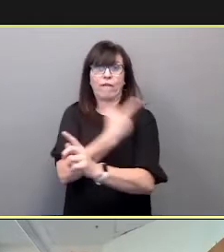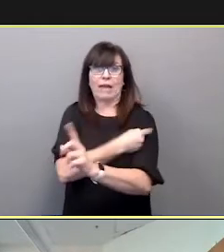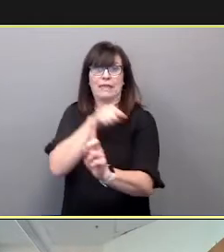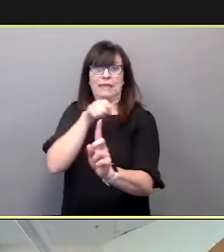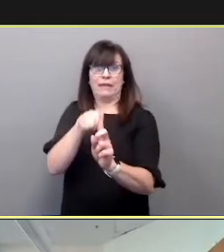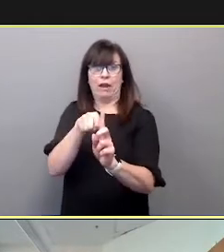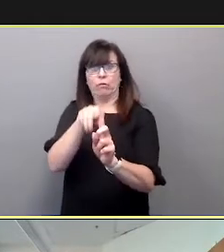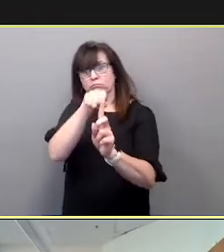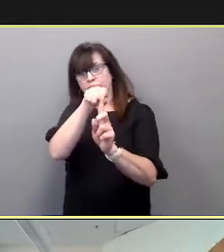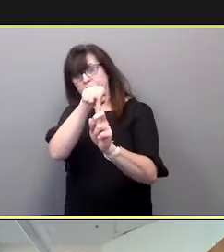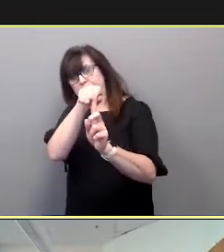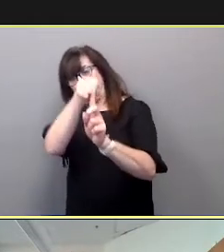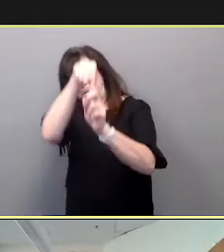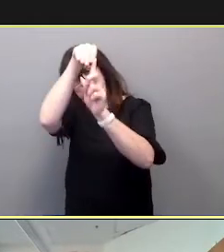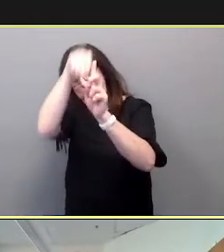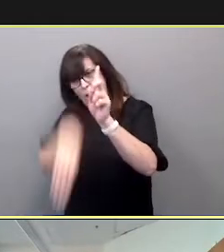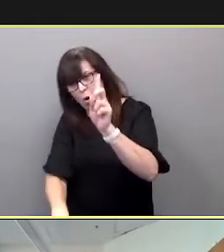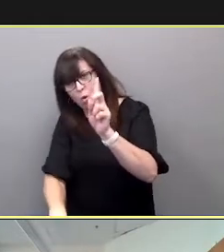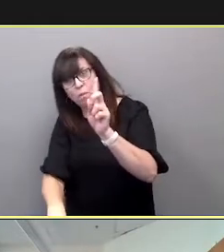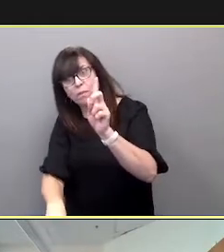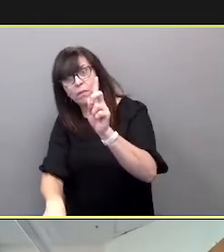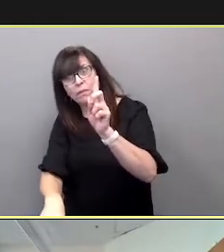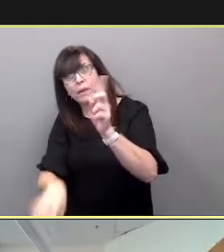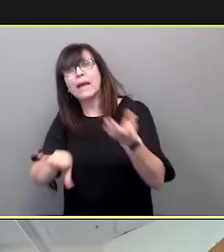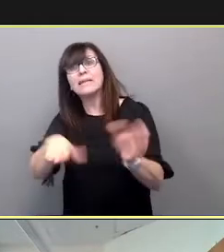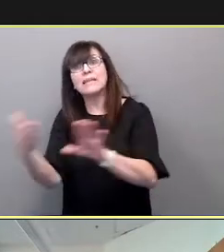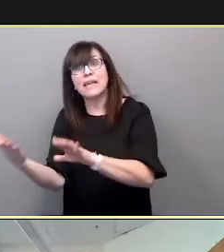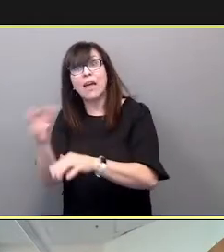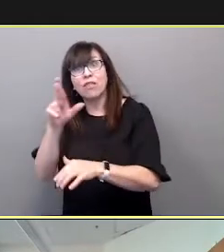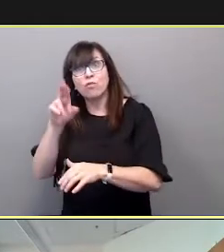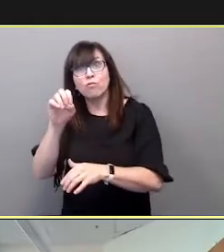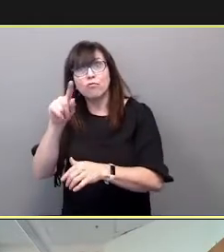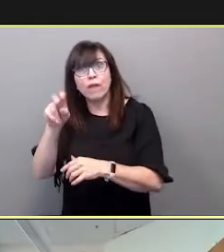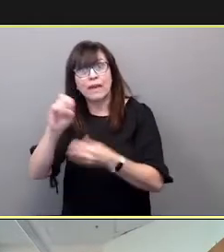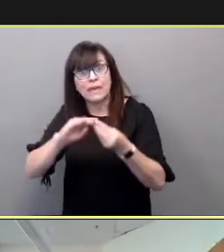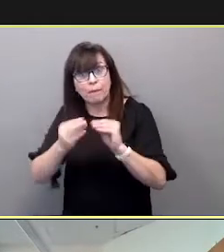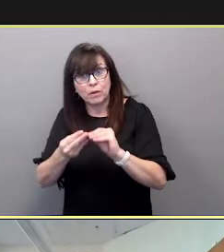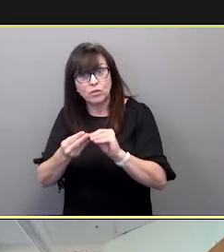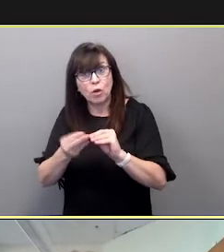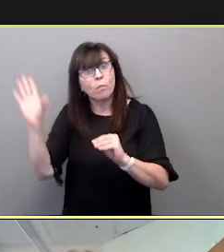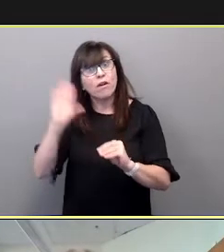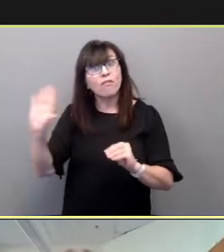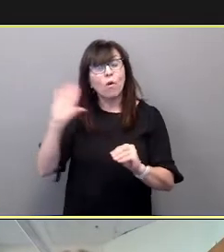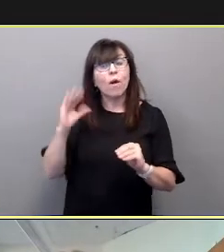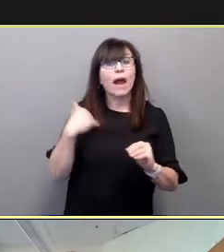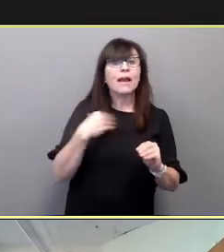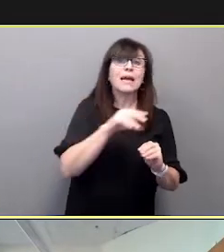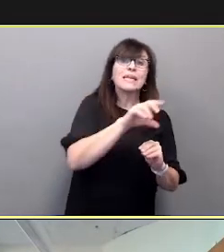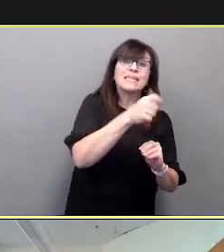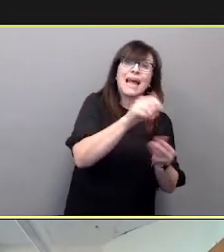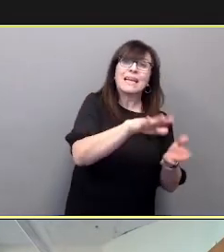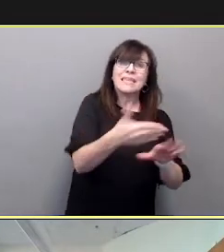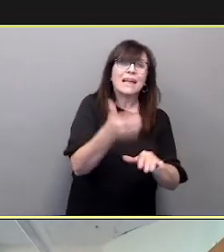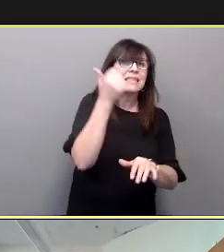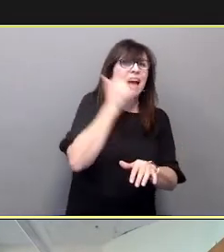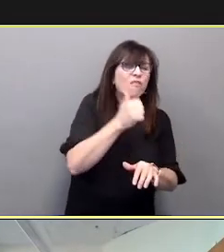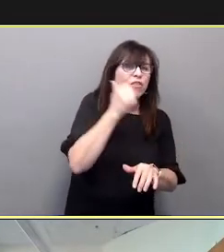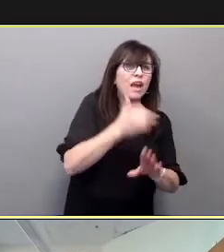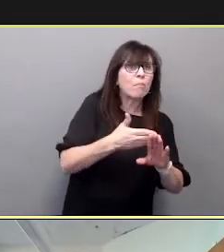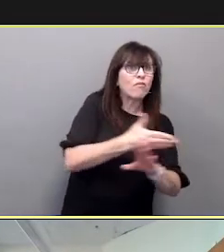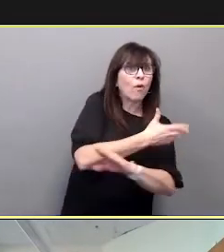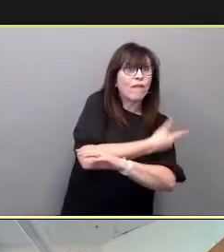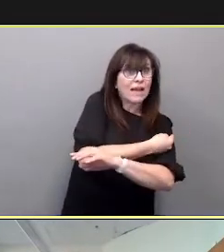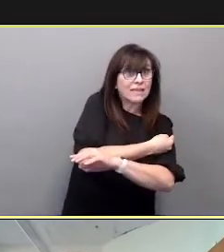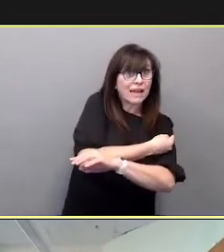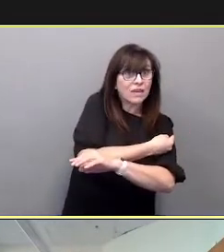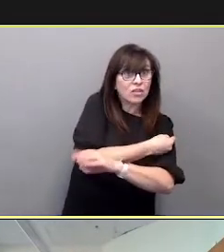can see a steep decline in the death rates. And so where we used to have nearly 10 deaths a day before the vaccination